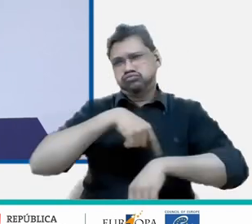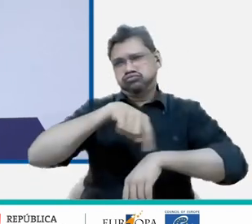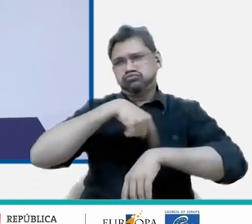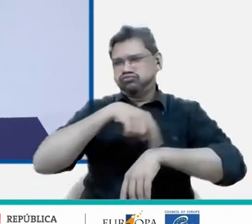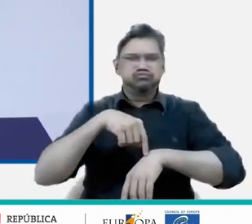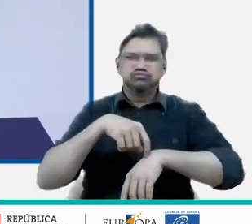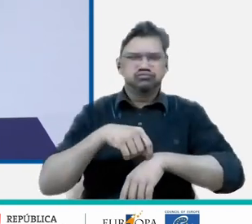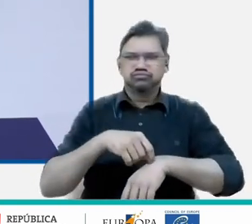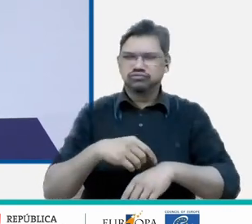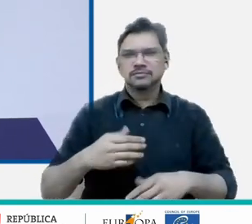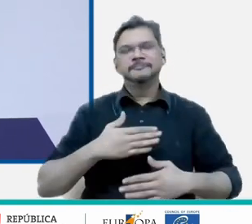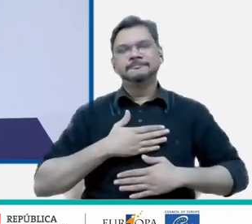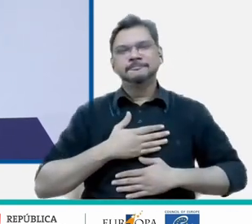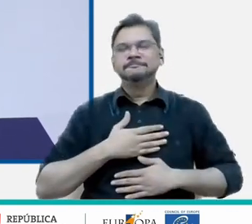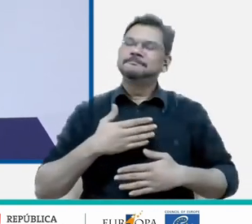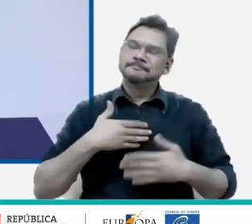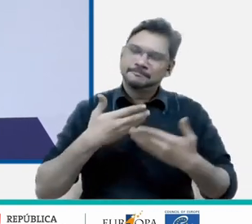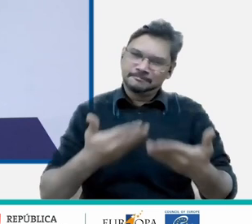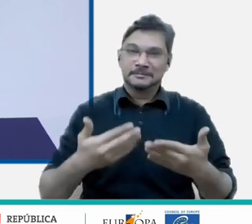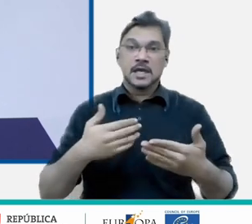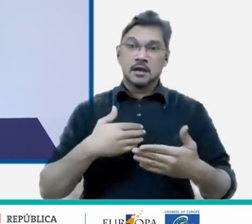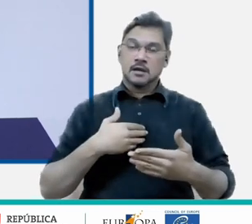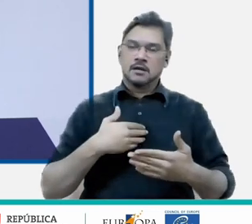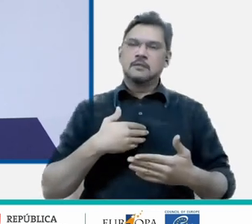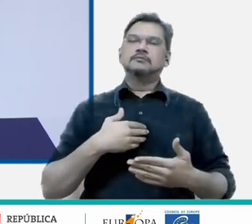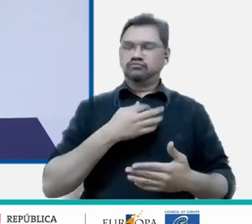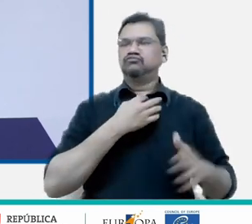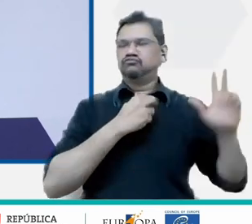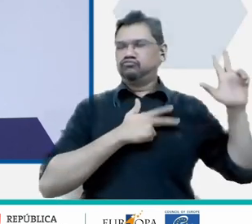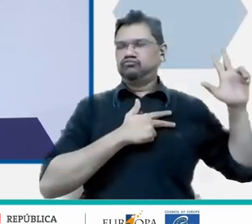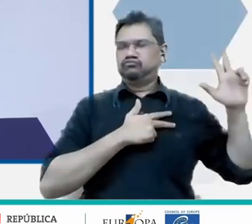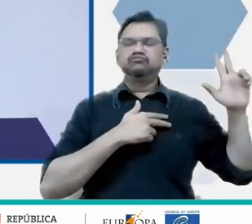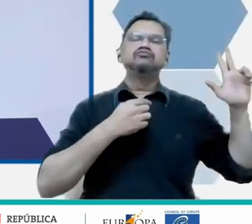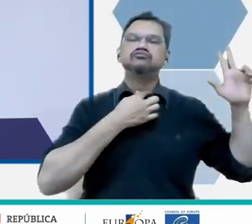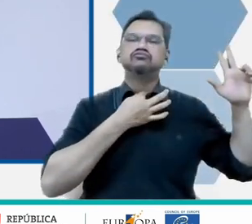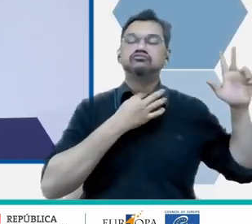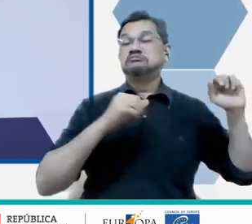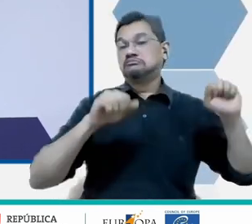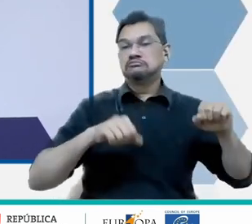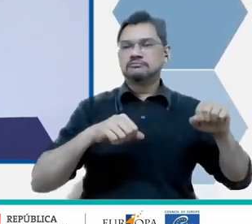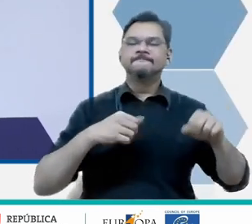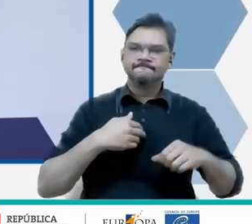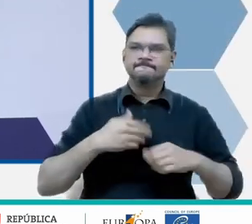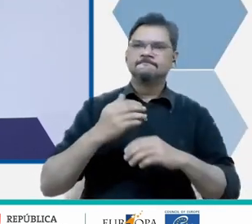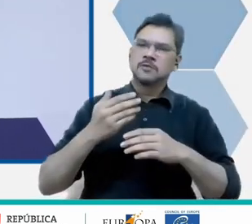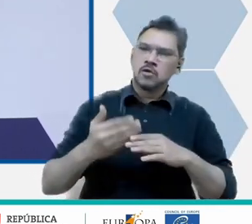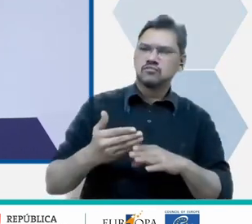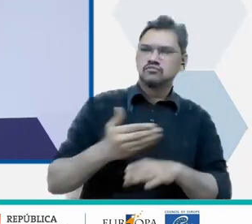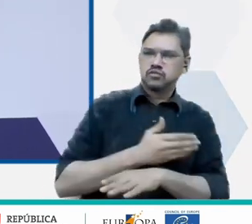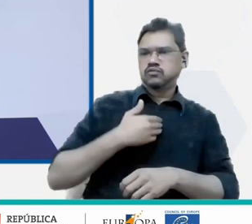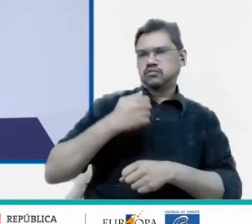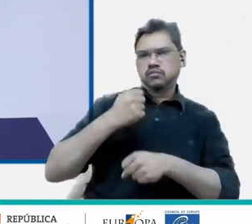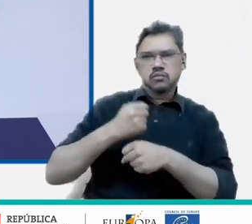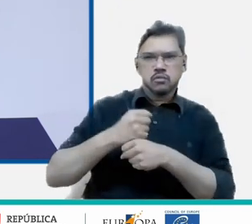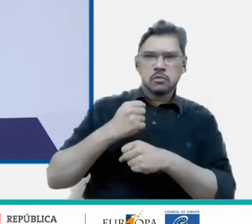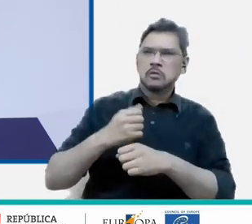our commitment that we want to be a resilience hub, and that we are already working on it, and we